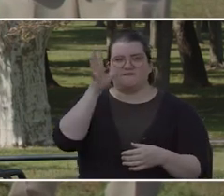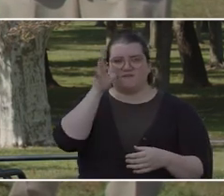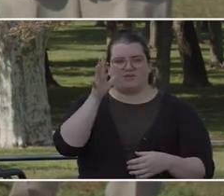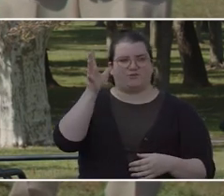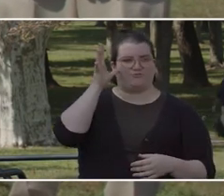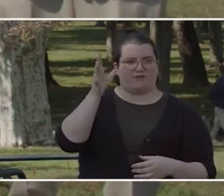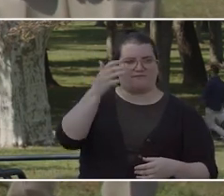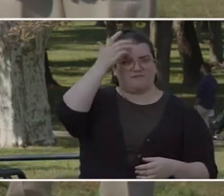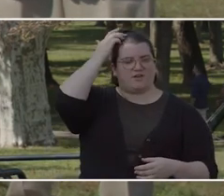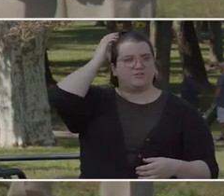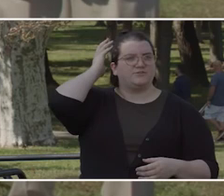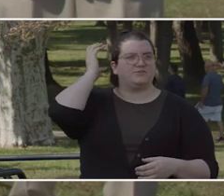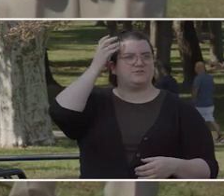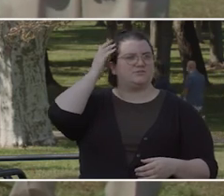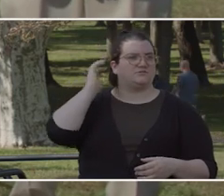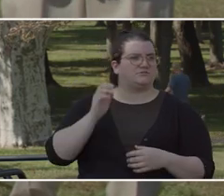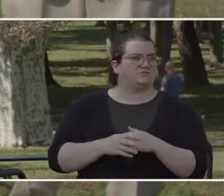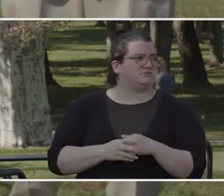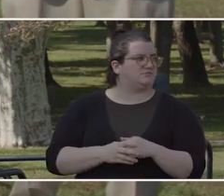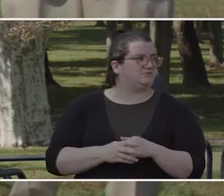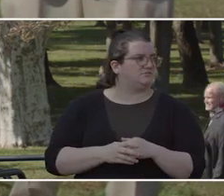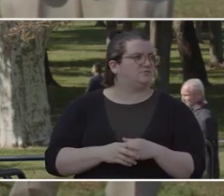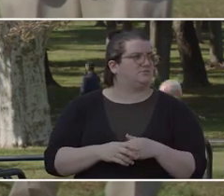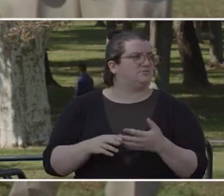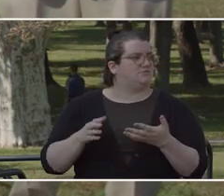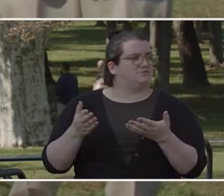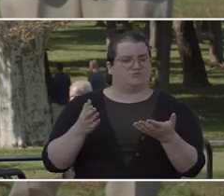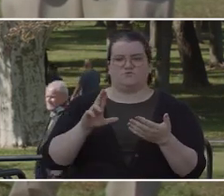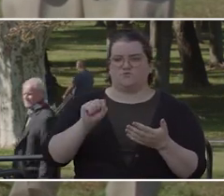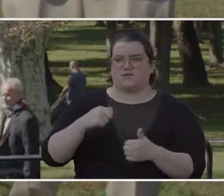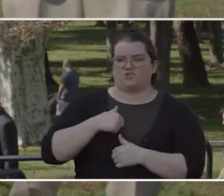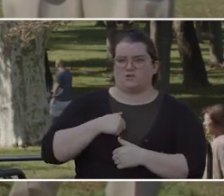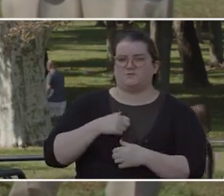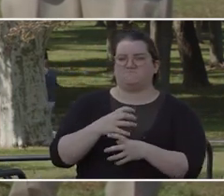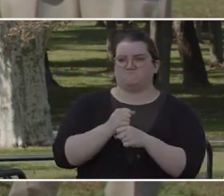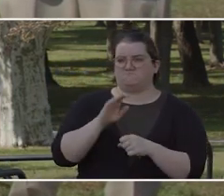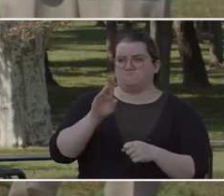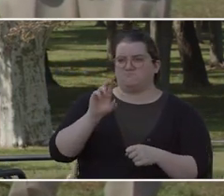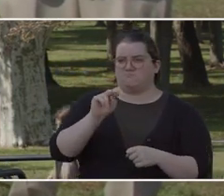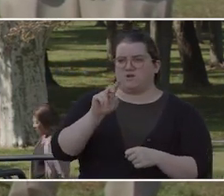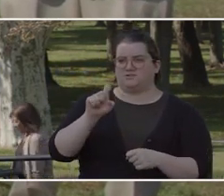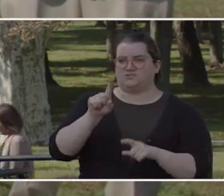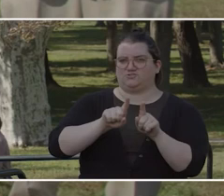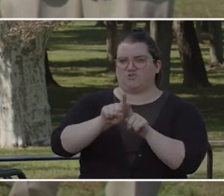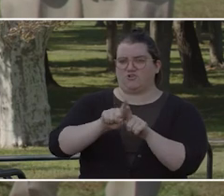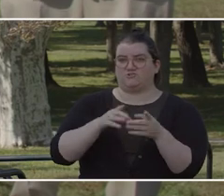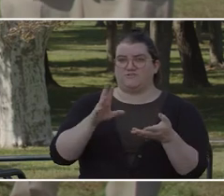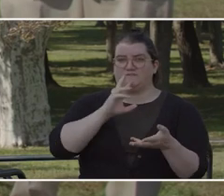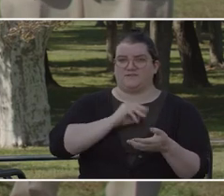grandfather, served the United States Army, Bronze Star recipient, served in Vietnam